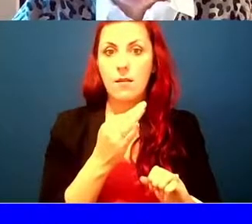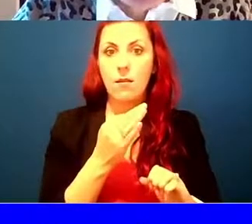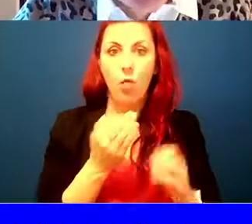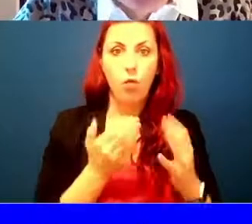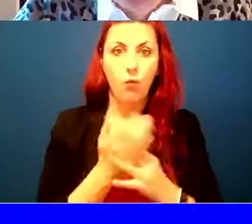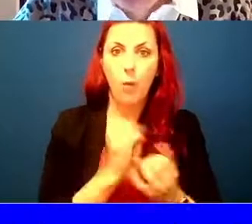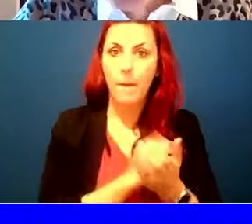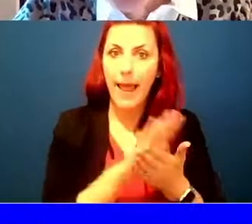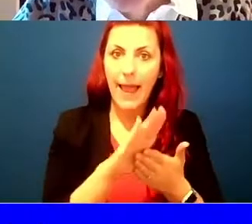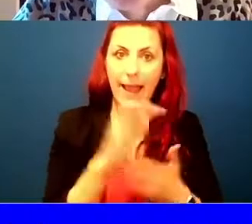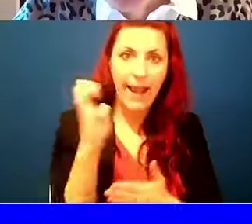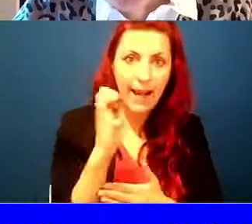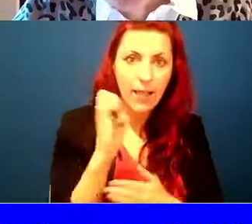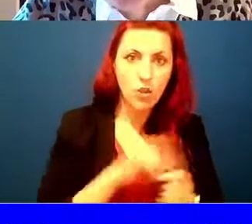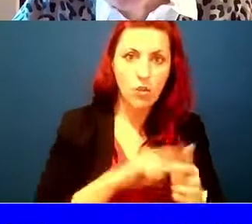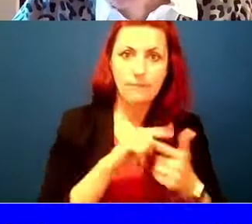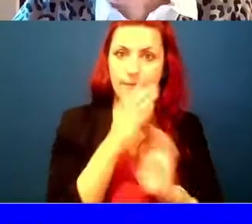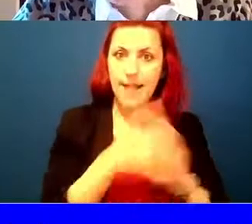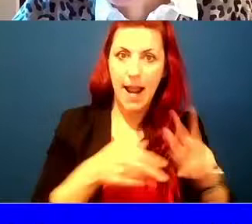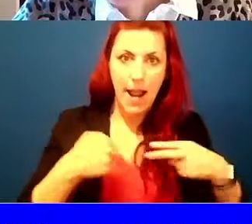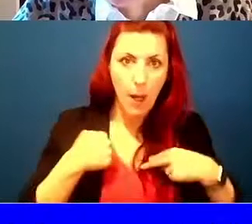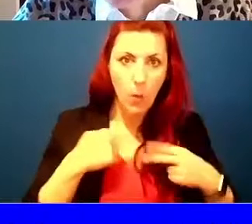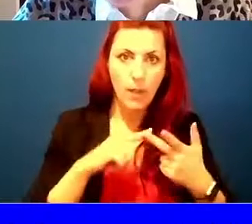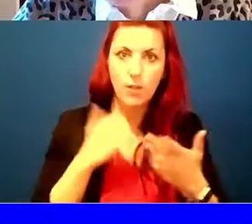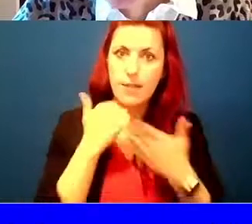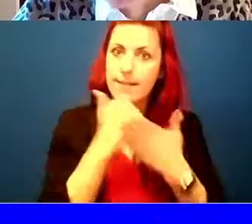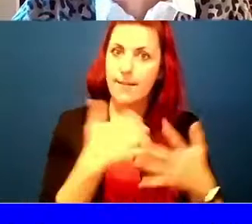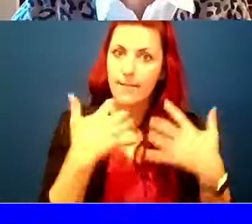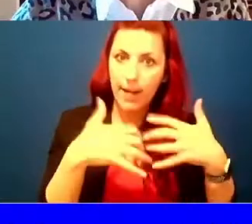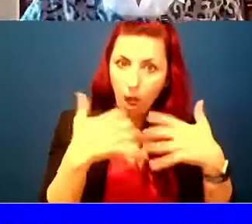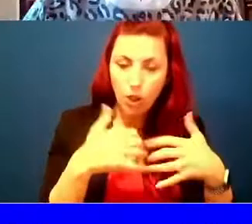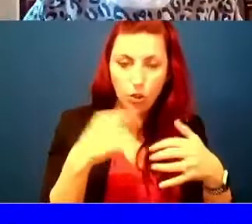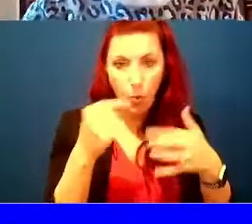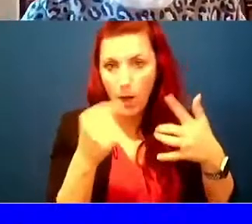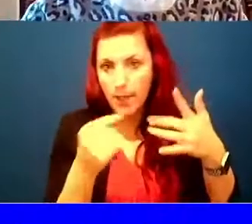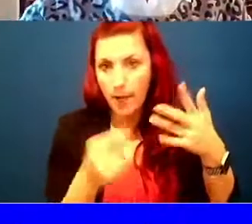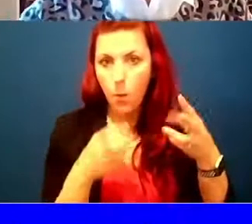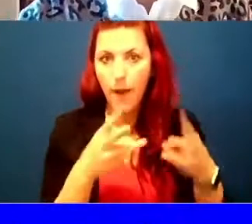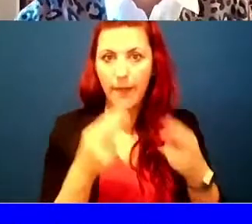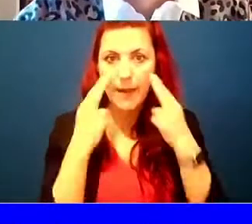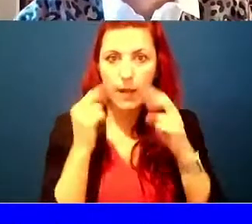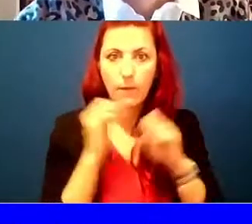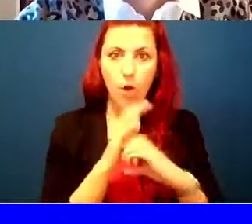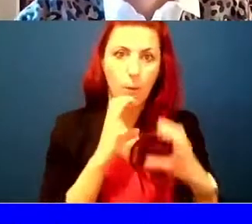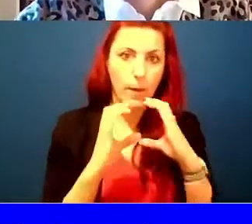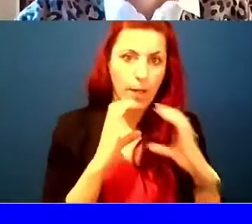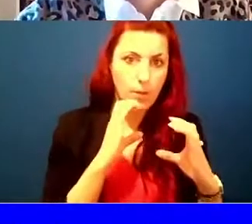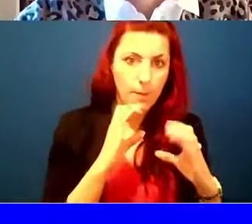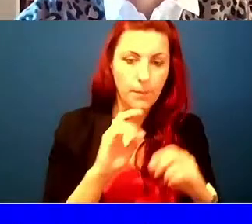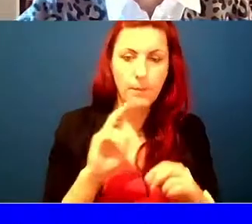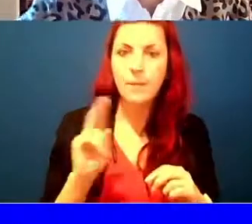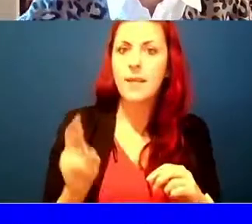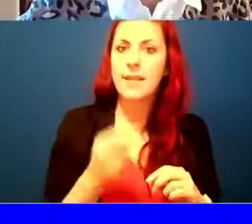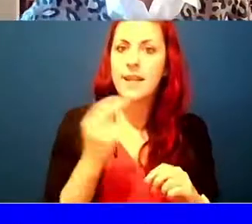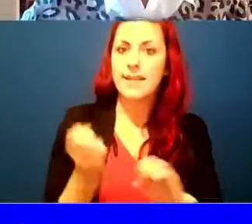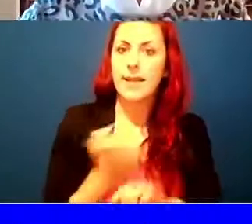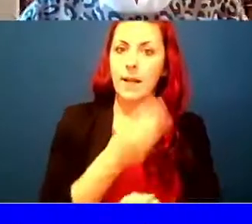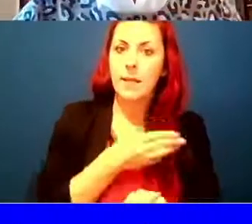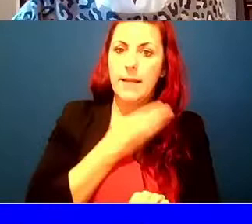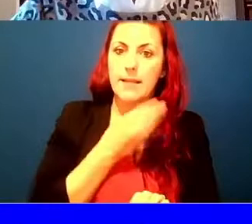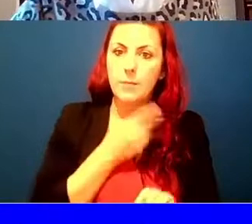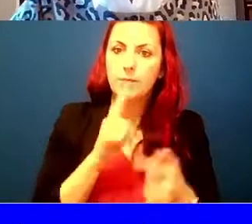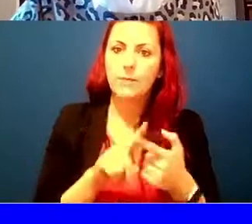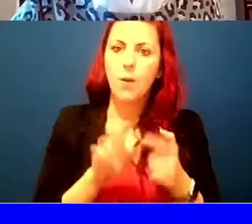English, sign language, assistive technology, or whatever that might be. And I'll take the next slide, please. So the